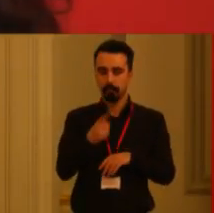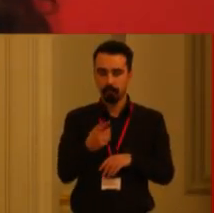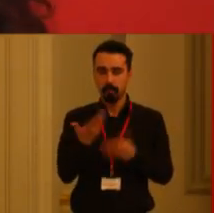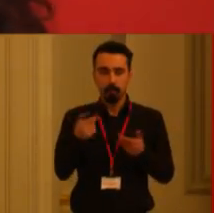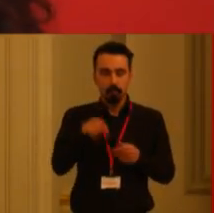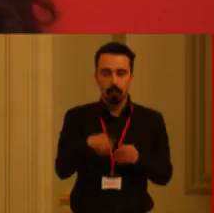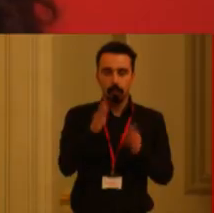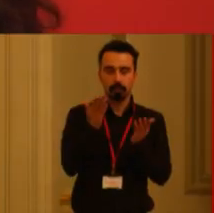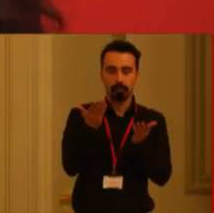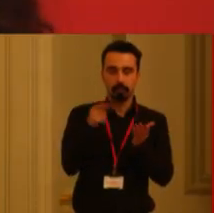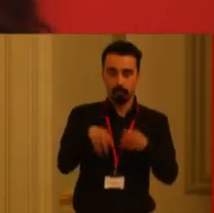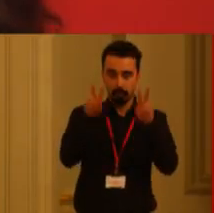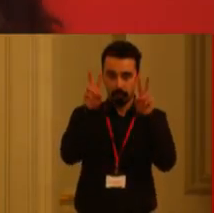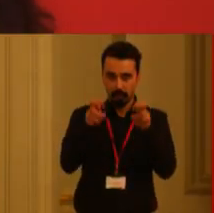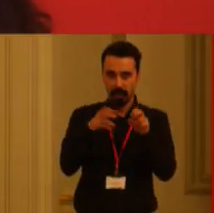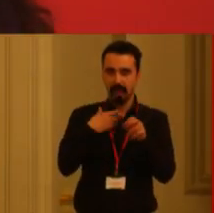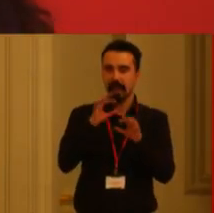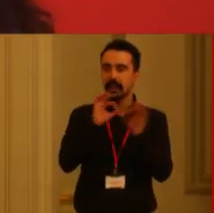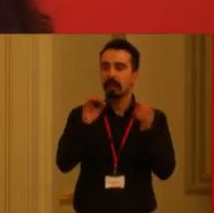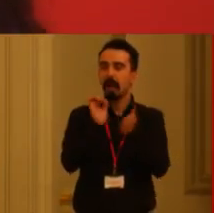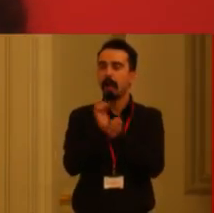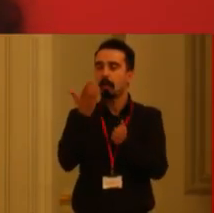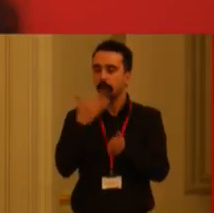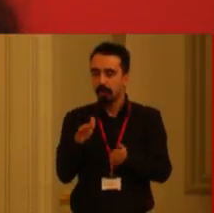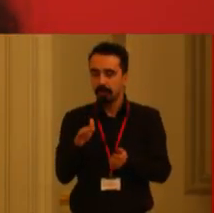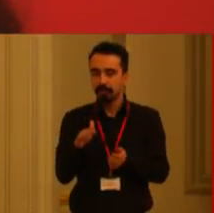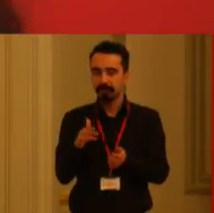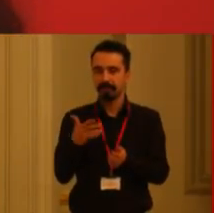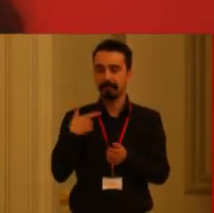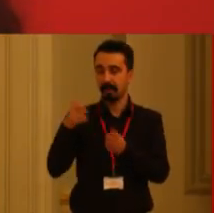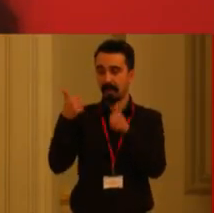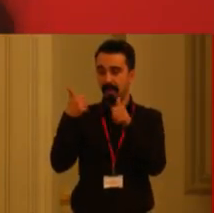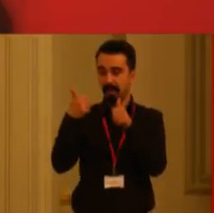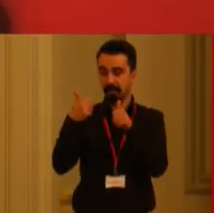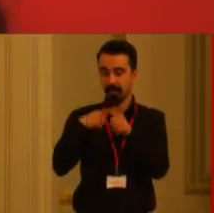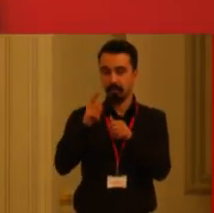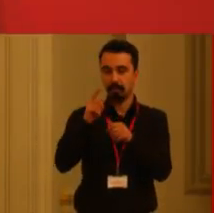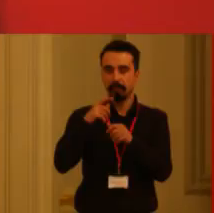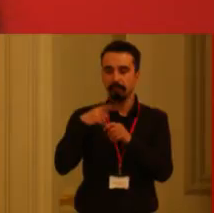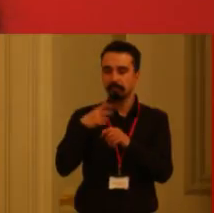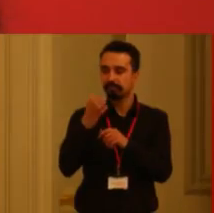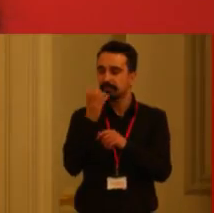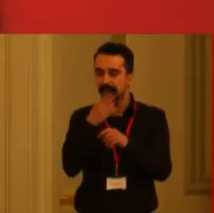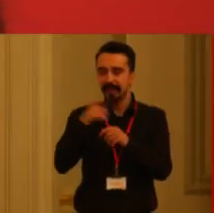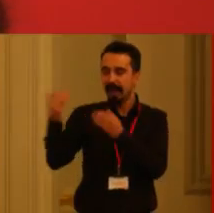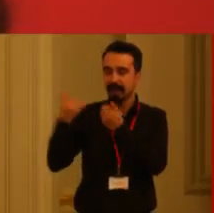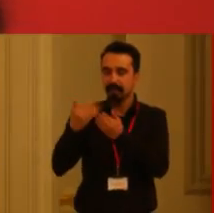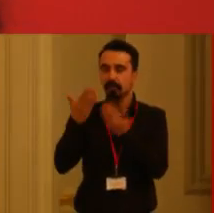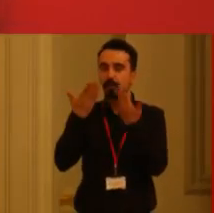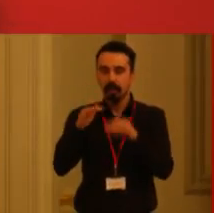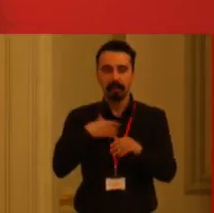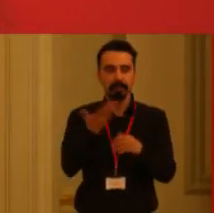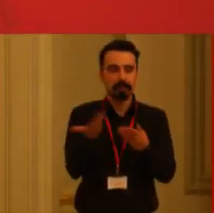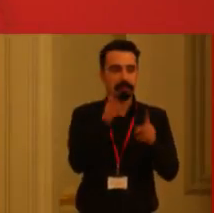families, how long will they survive? 80% of them says that they won't last a month. Just imagine, they're